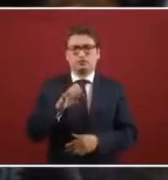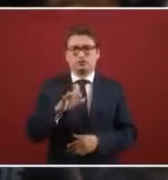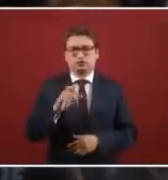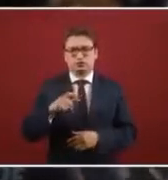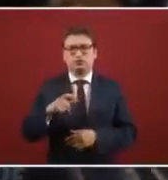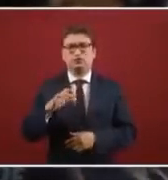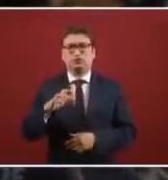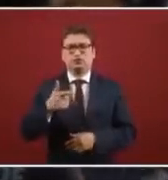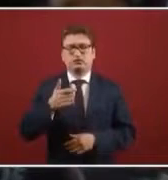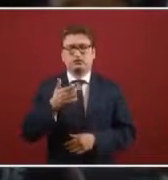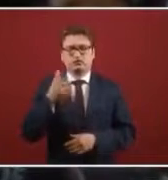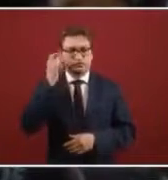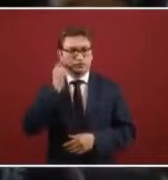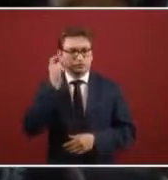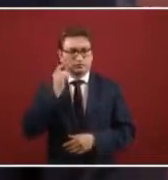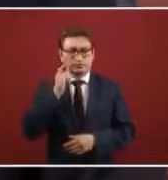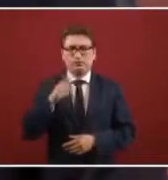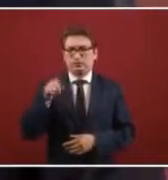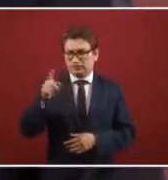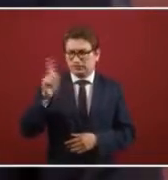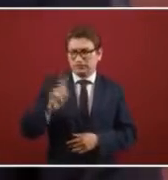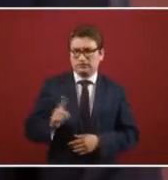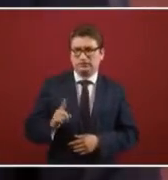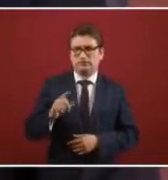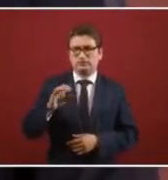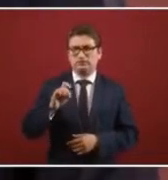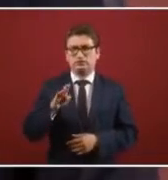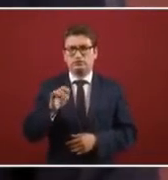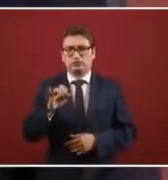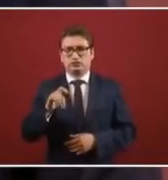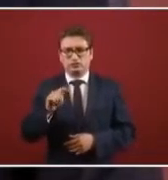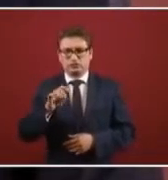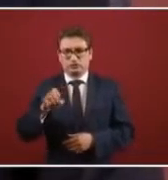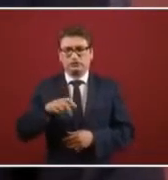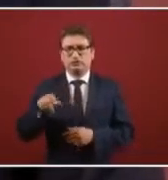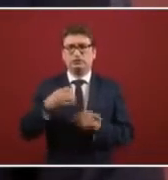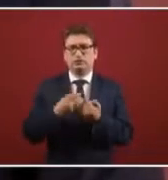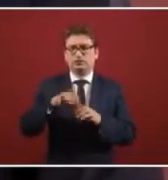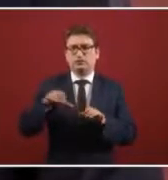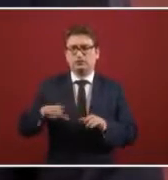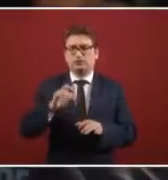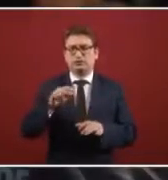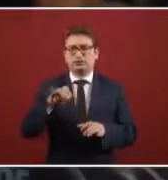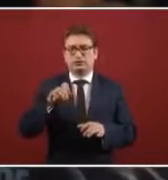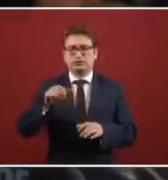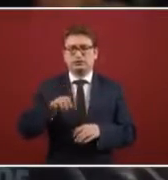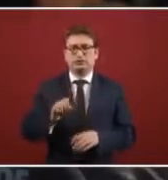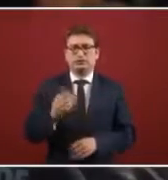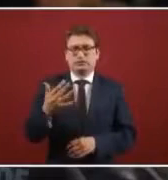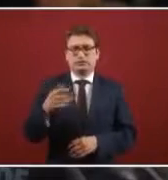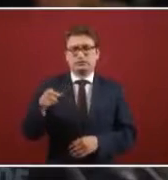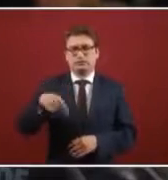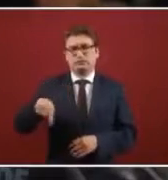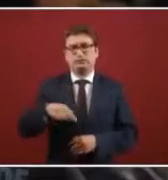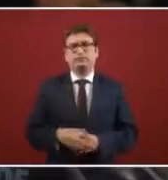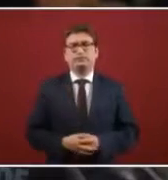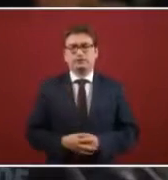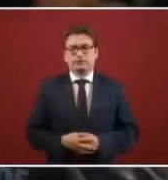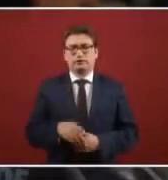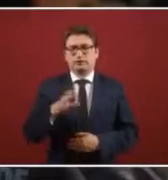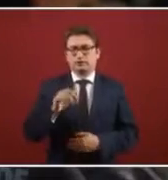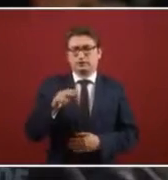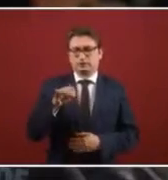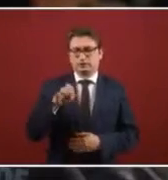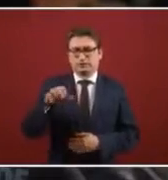in la de Somereza en Zacatecas, on la strike. sección 65 en Cananea. Zacatecas, Ahorita hay Cananea, Section en 76,